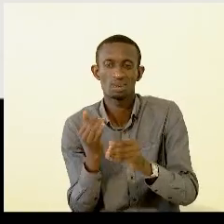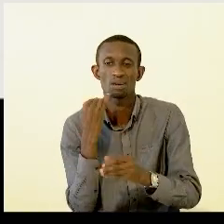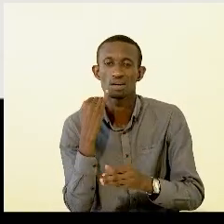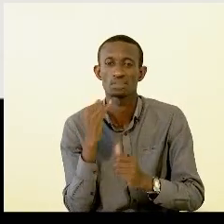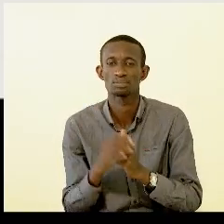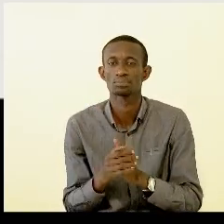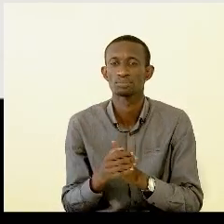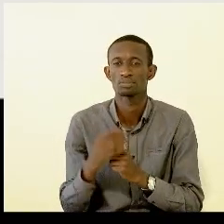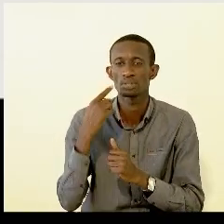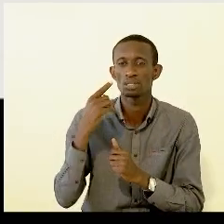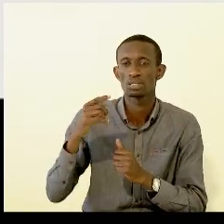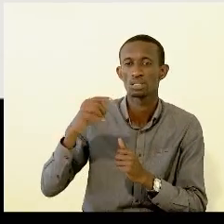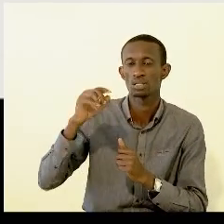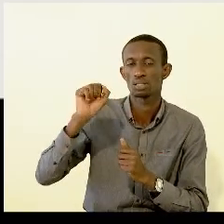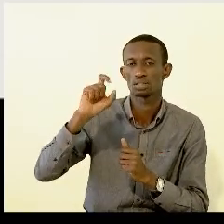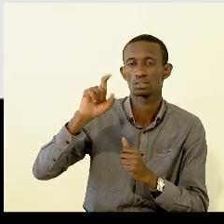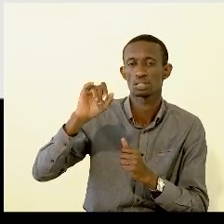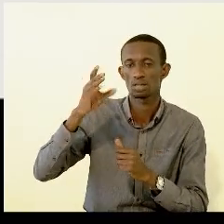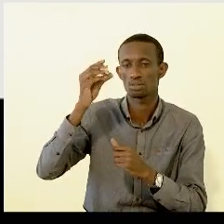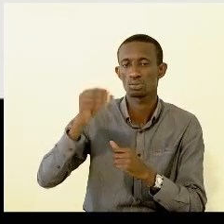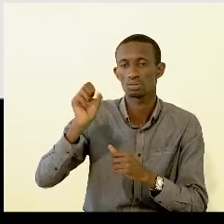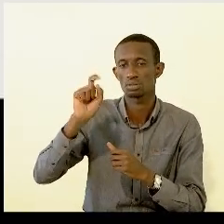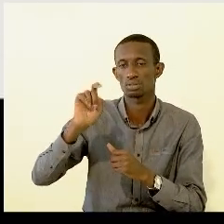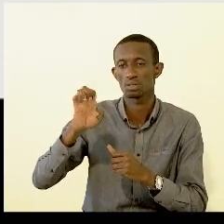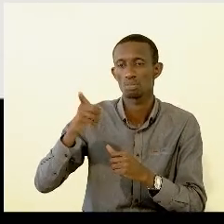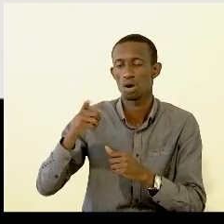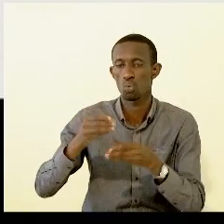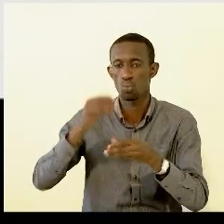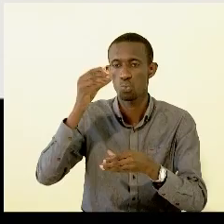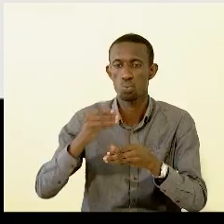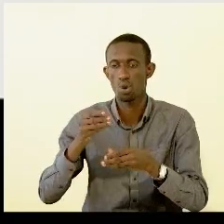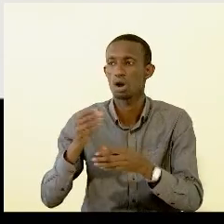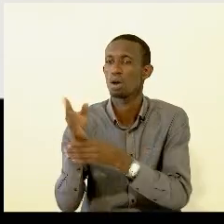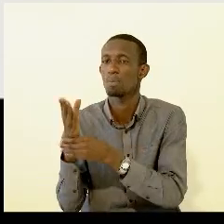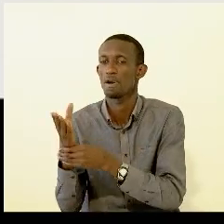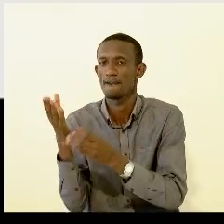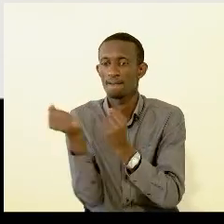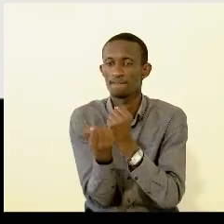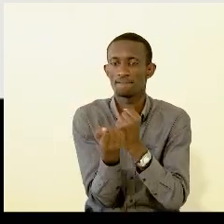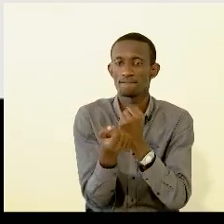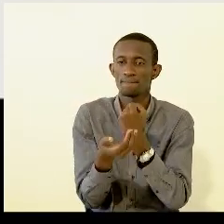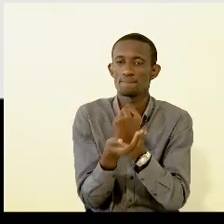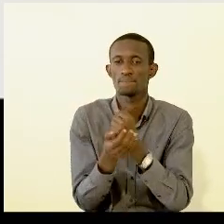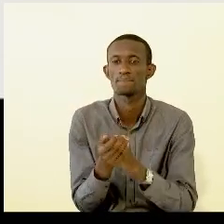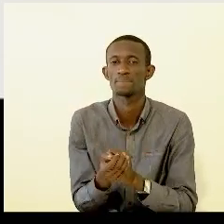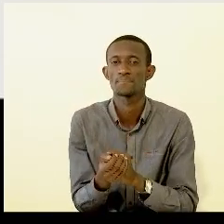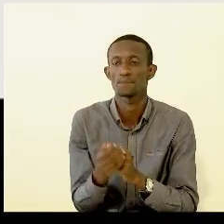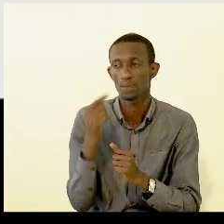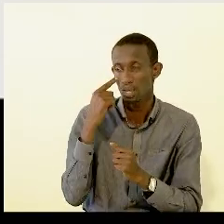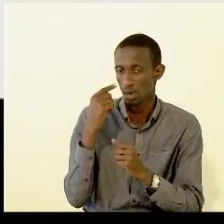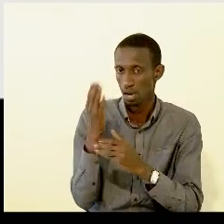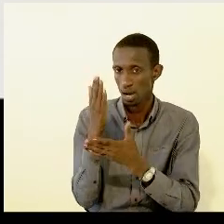where leaves are normally attached. Then you can see these other parts make what we